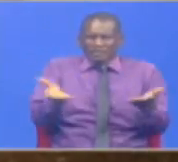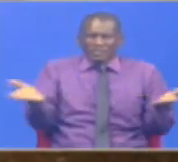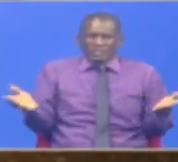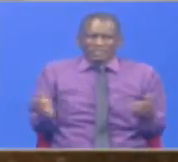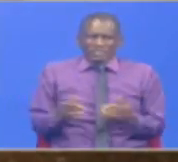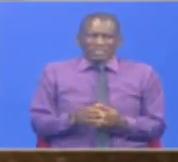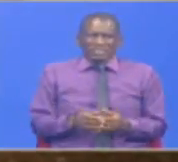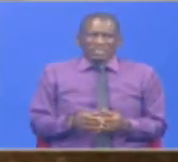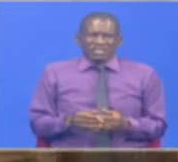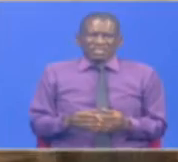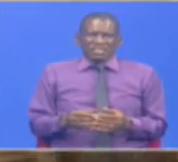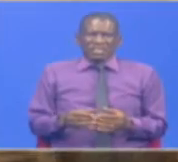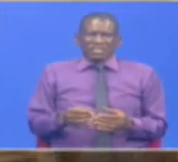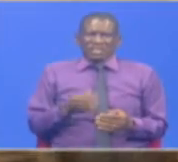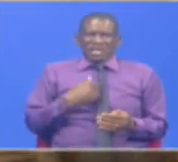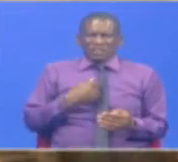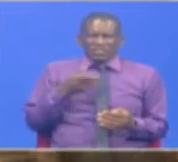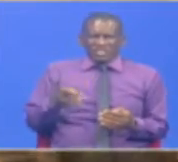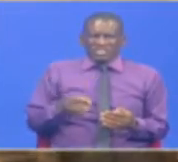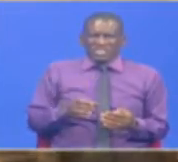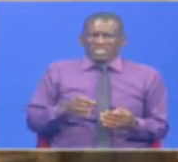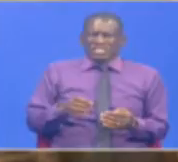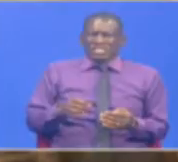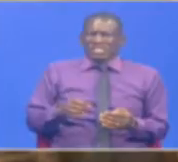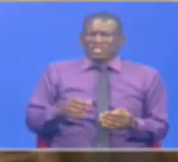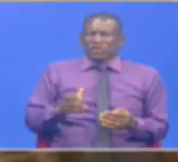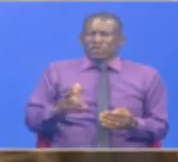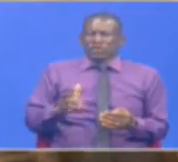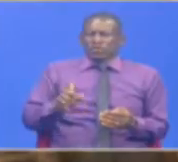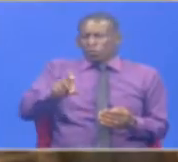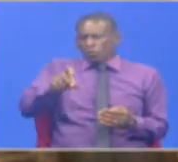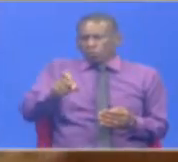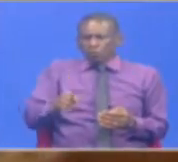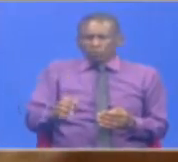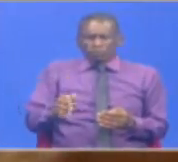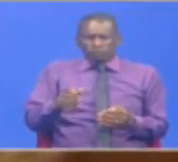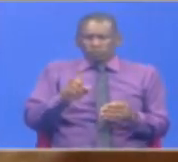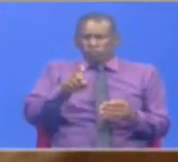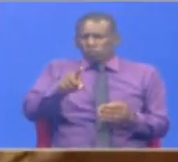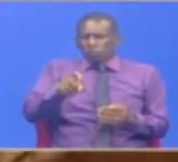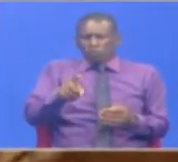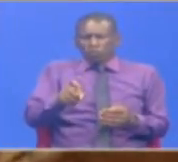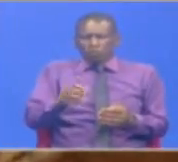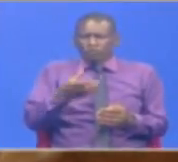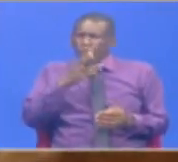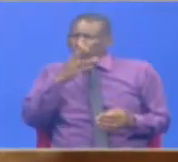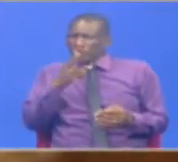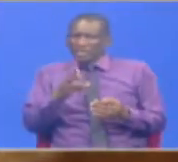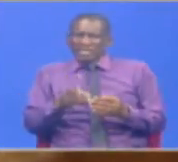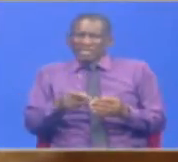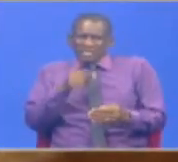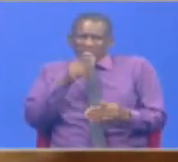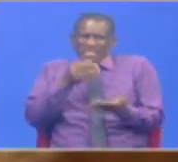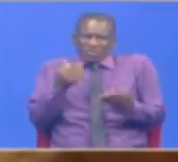A vermi liquid, it's any liquid that comes from the bed once we add some water.